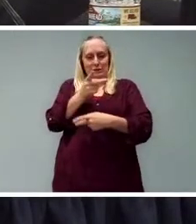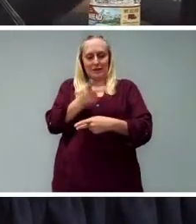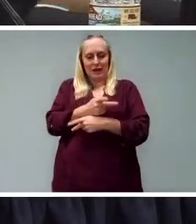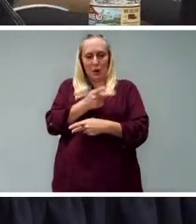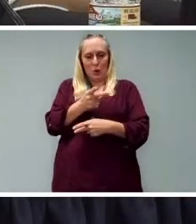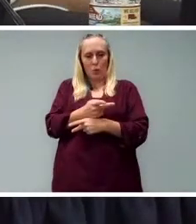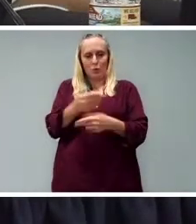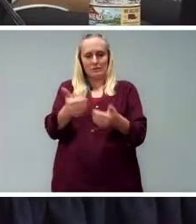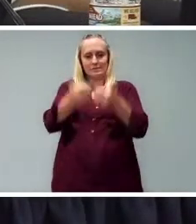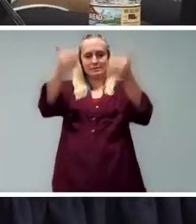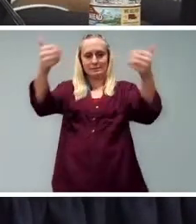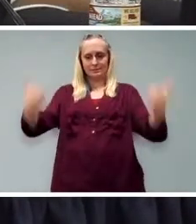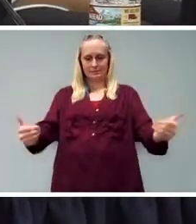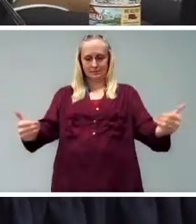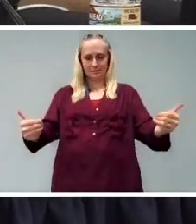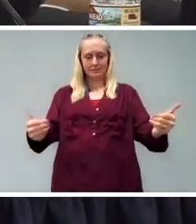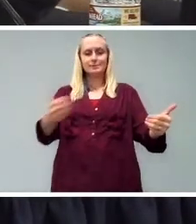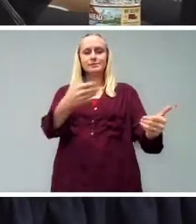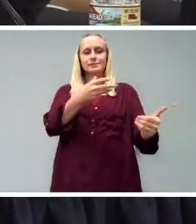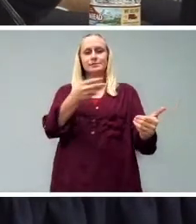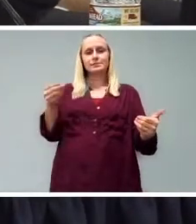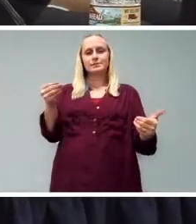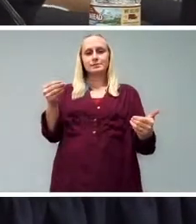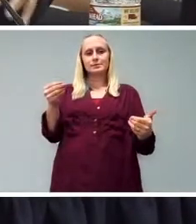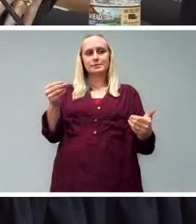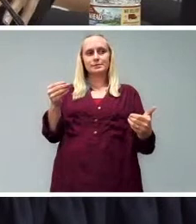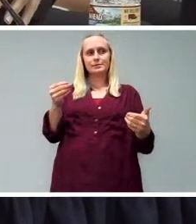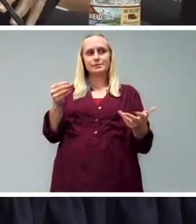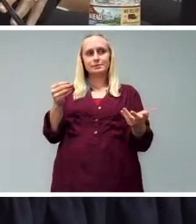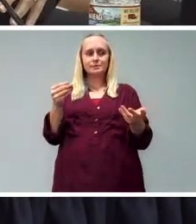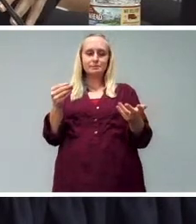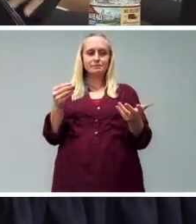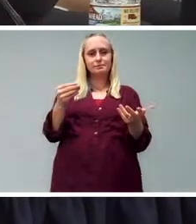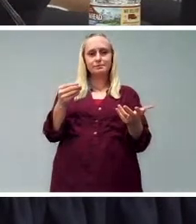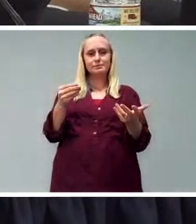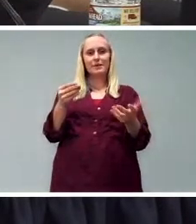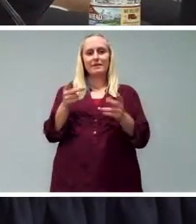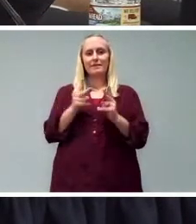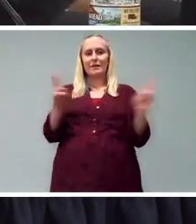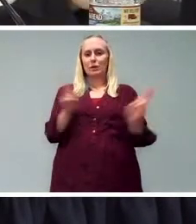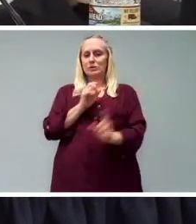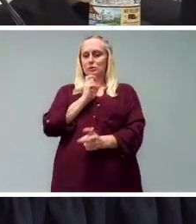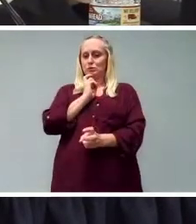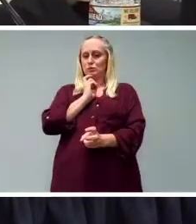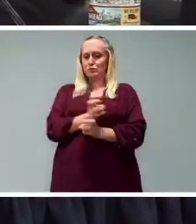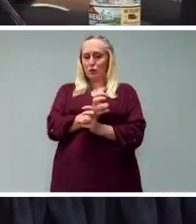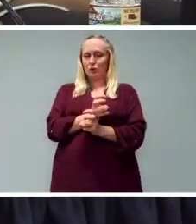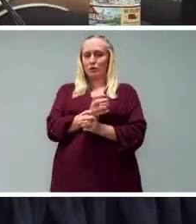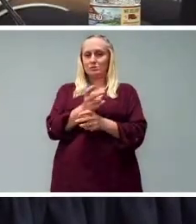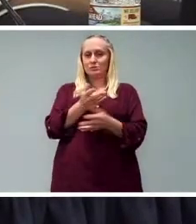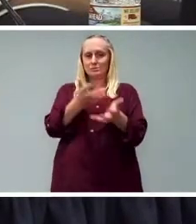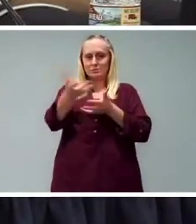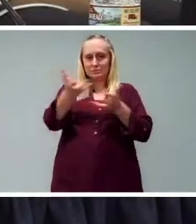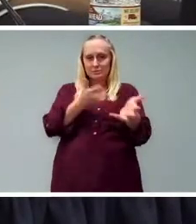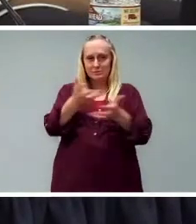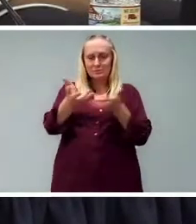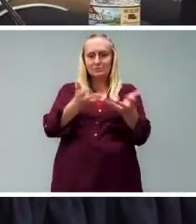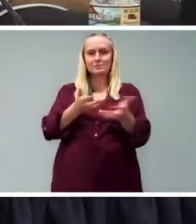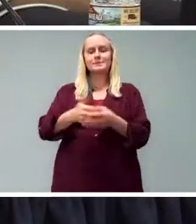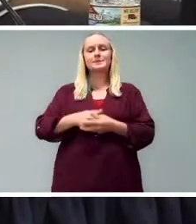division and also a very tricky transaction that the board was entering into, because he